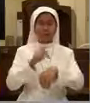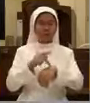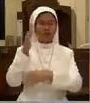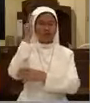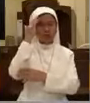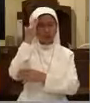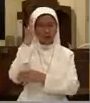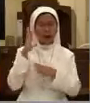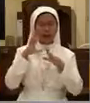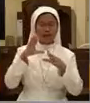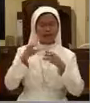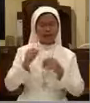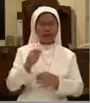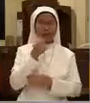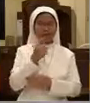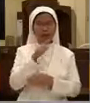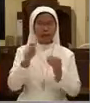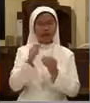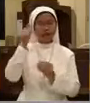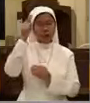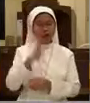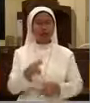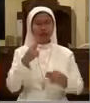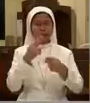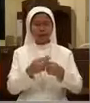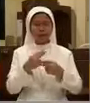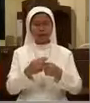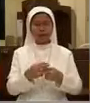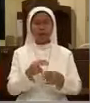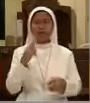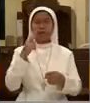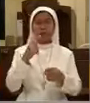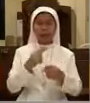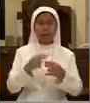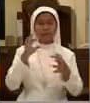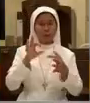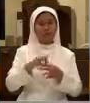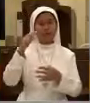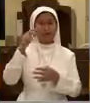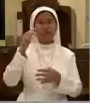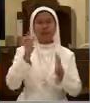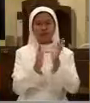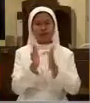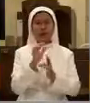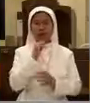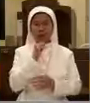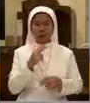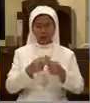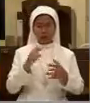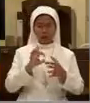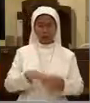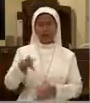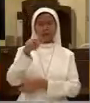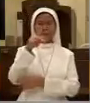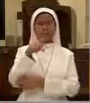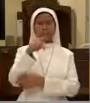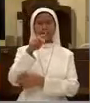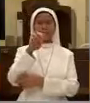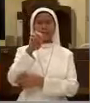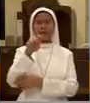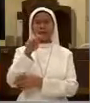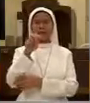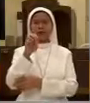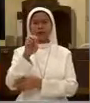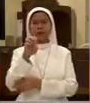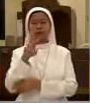it is not his name, it is not the name of Simon Peter that has the authority, the